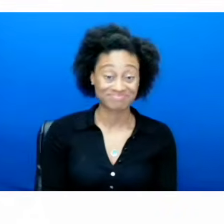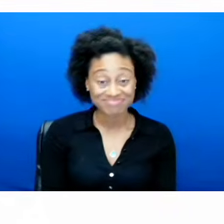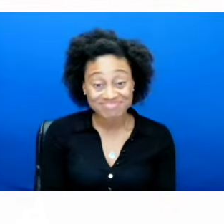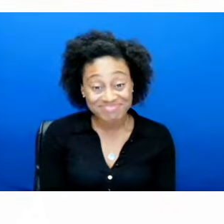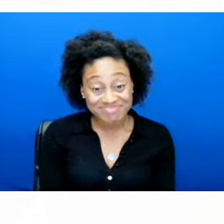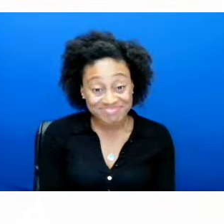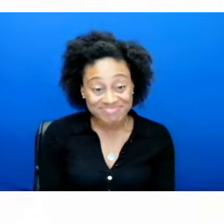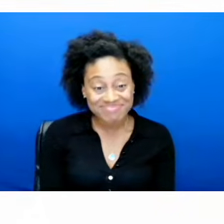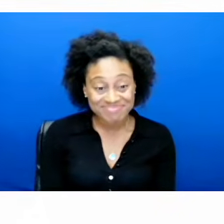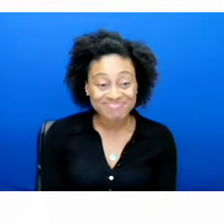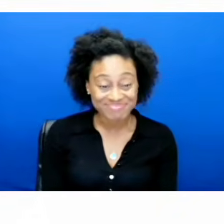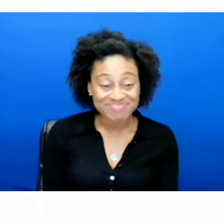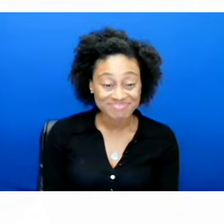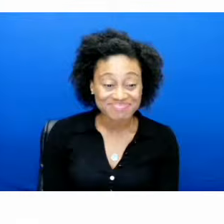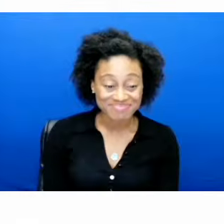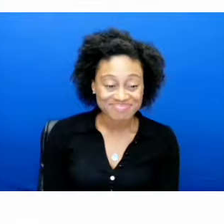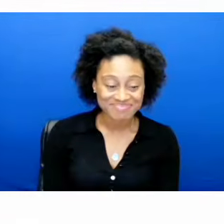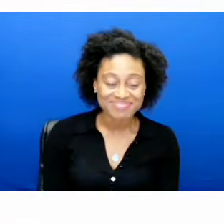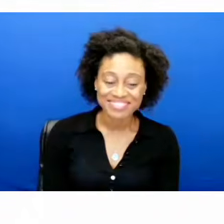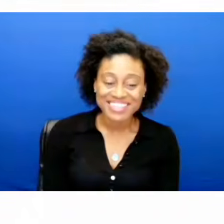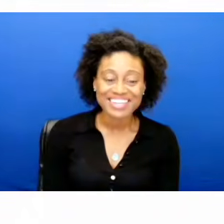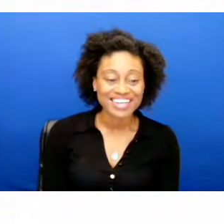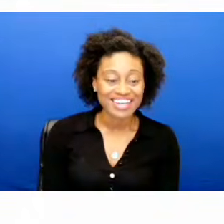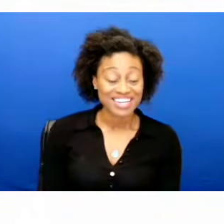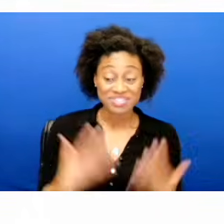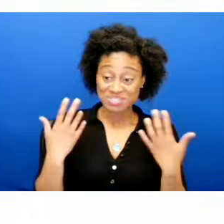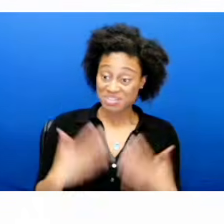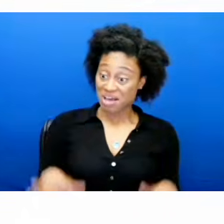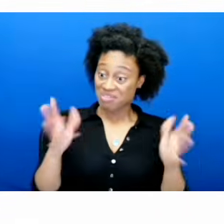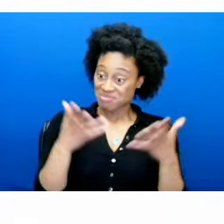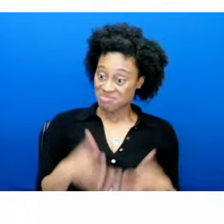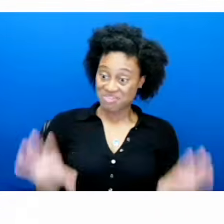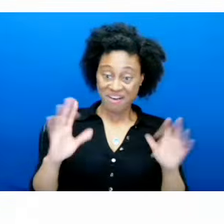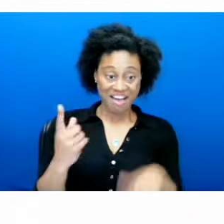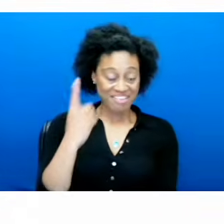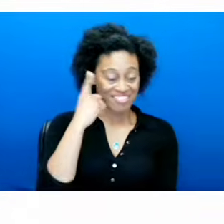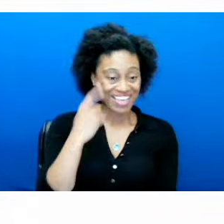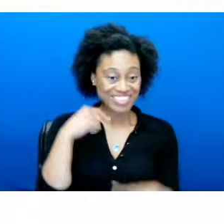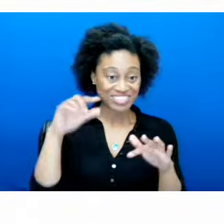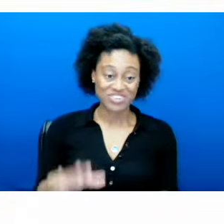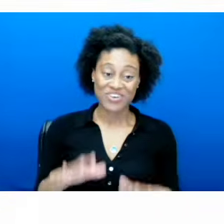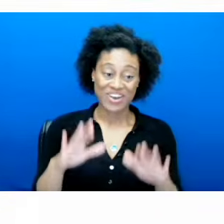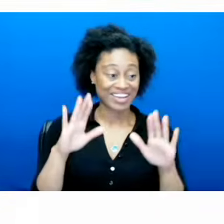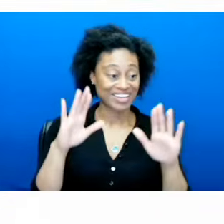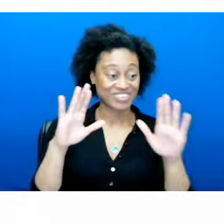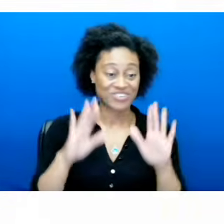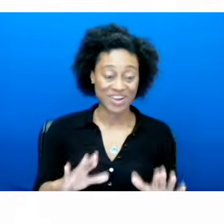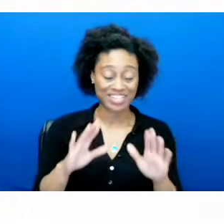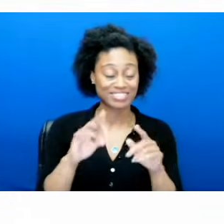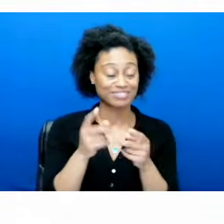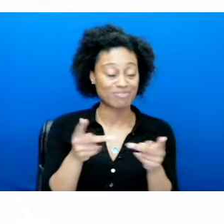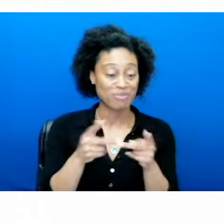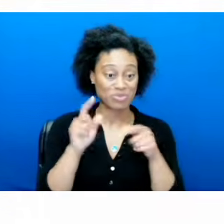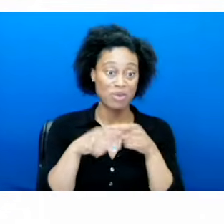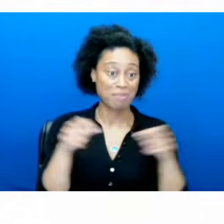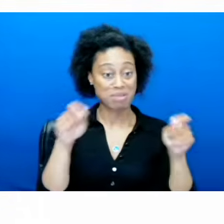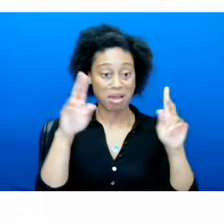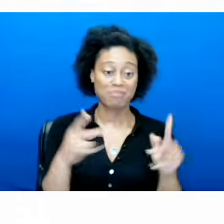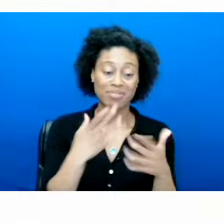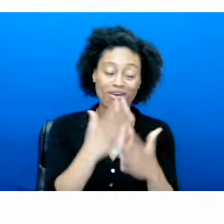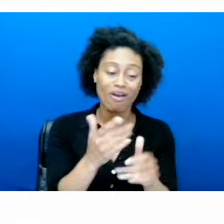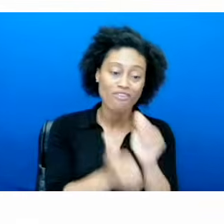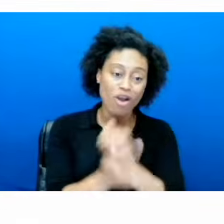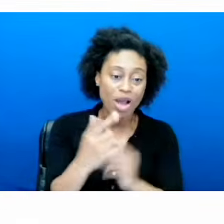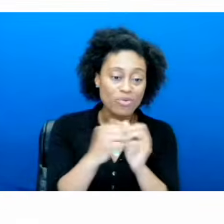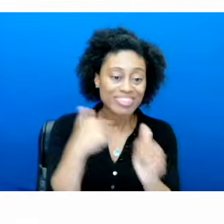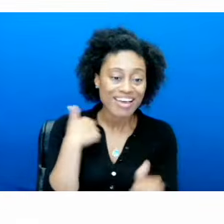Yes. Well, I think with that said, this is a great place to wrap it up. So once again, thank you everyone for being with